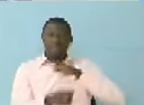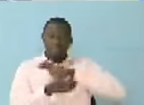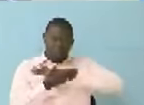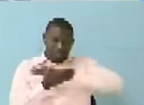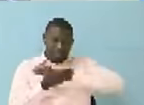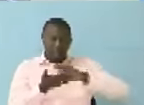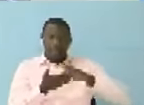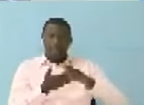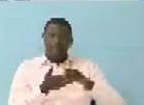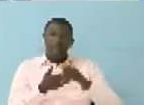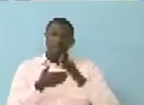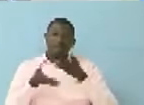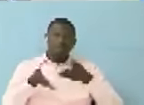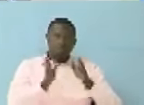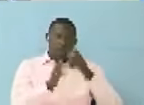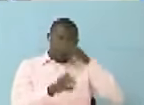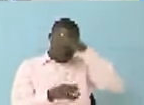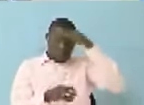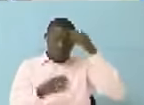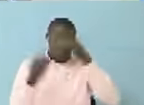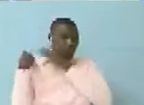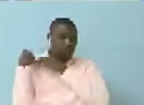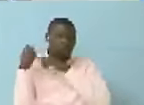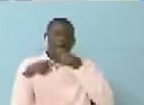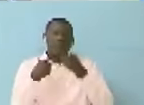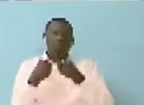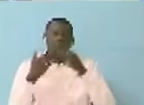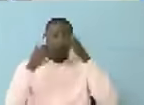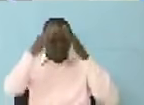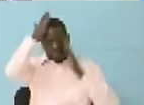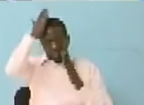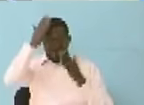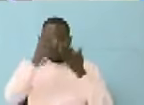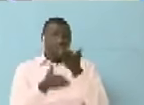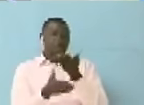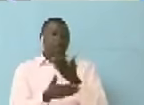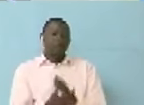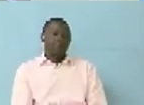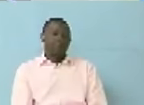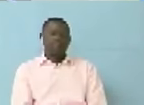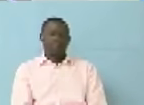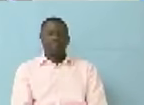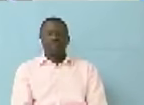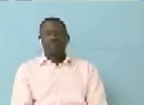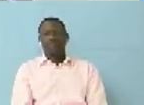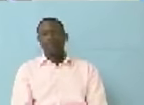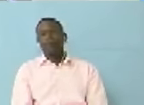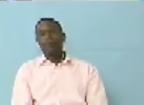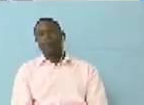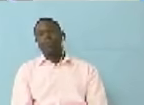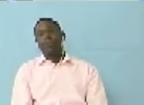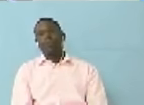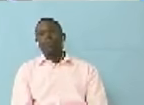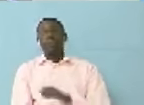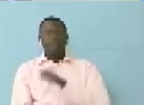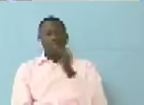Mayalonko, a senator of an ayal on the co, Momo, Loko, Menkatari, Mari Kunaka, Nibako, Menkarikam.